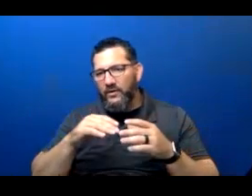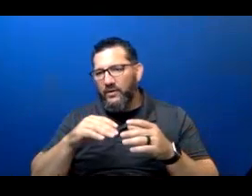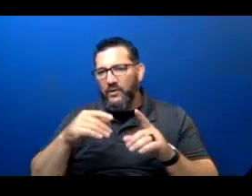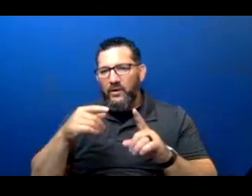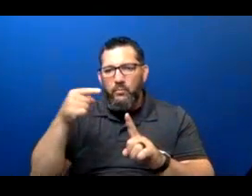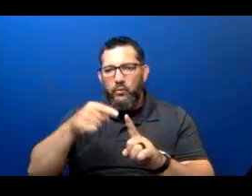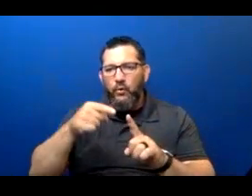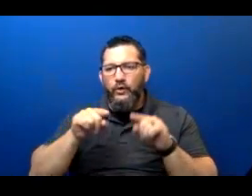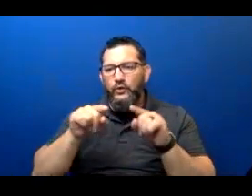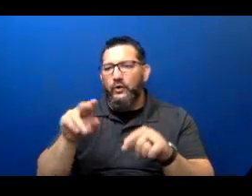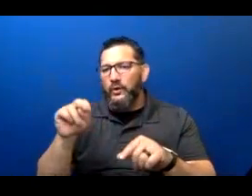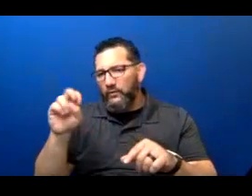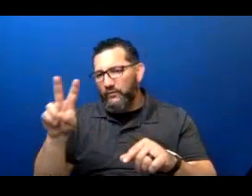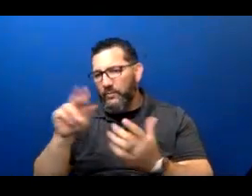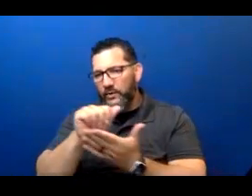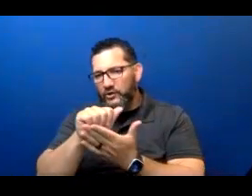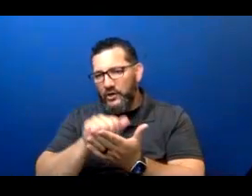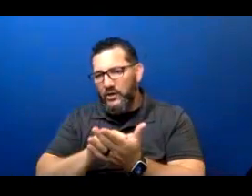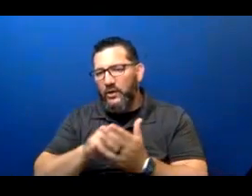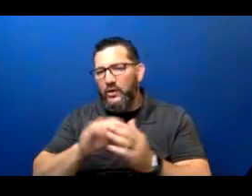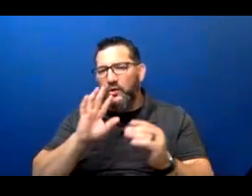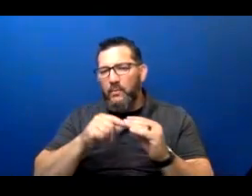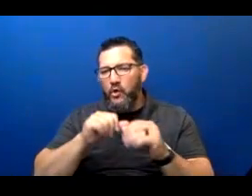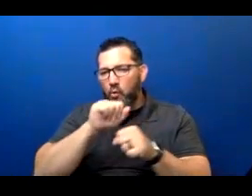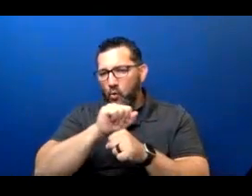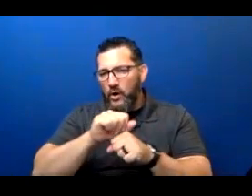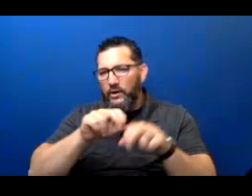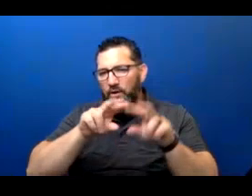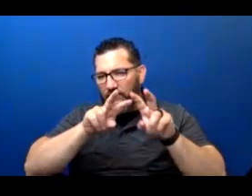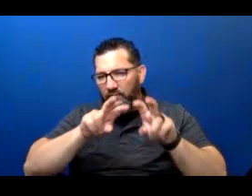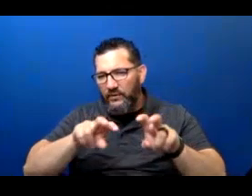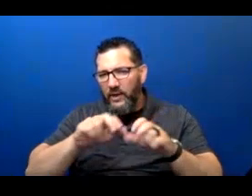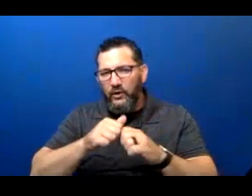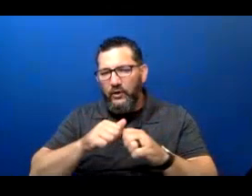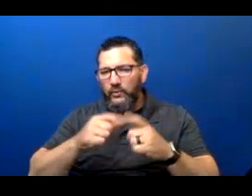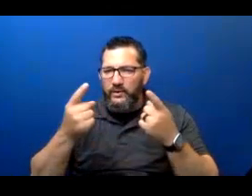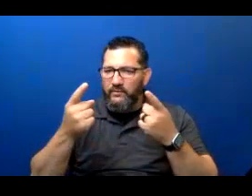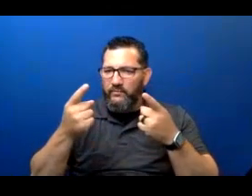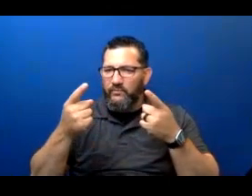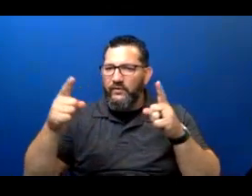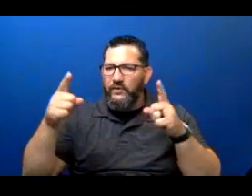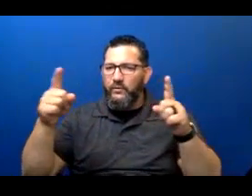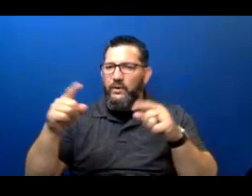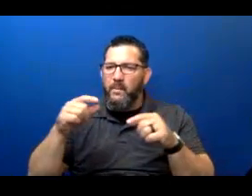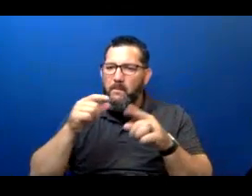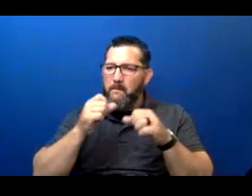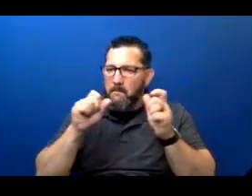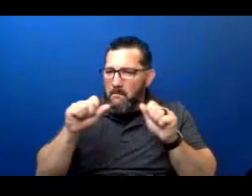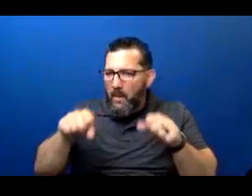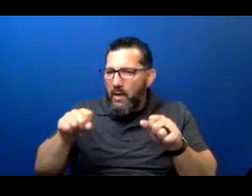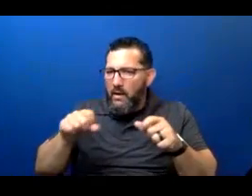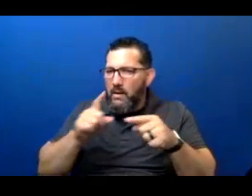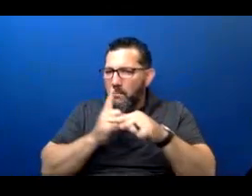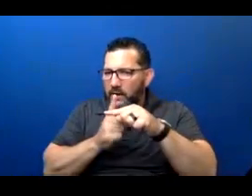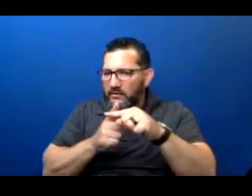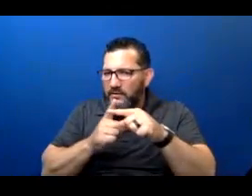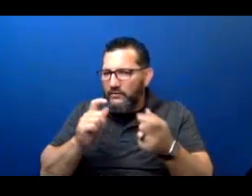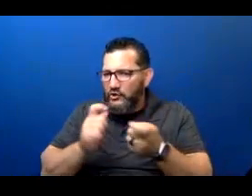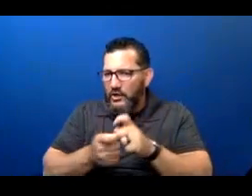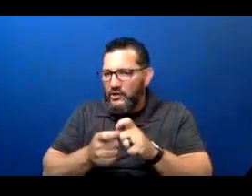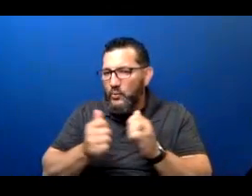that we're doing to analyze and effectuate positive change with our state's public health infrastructure. So again,